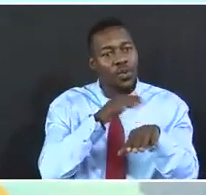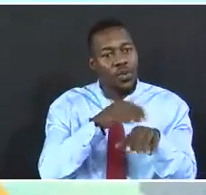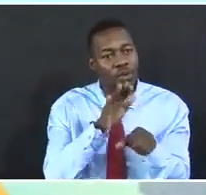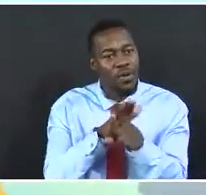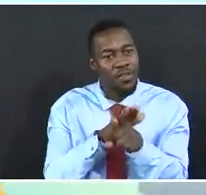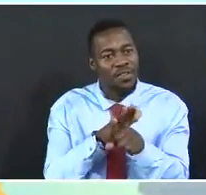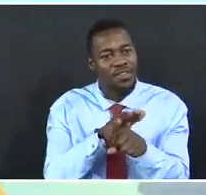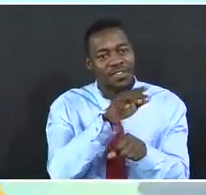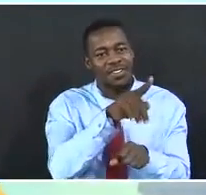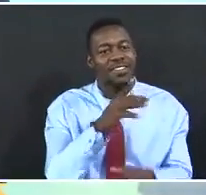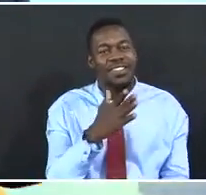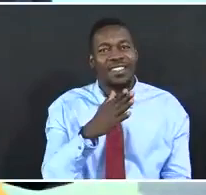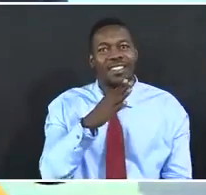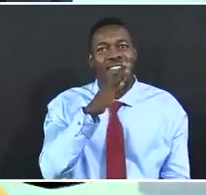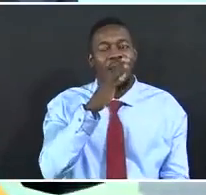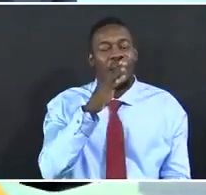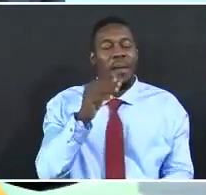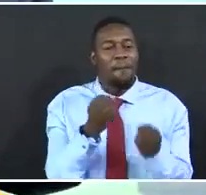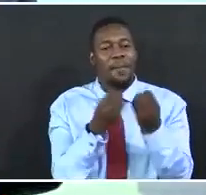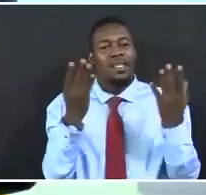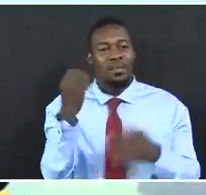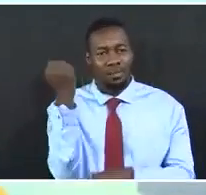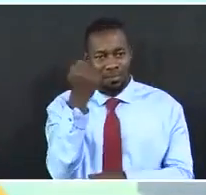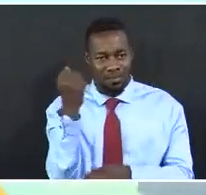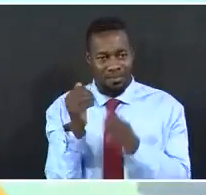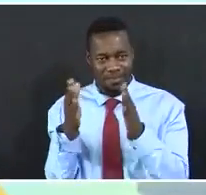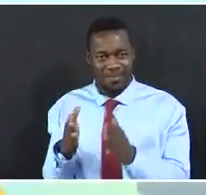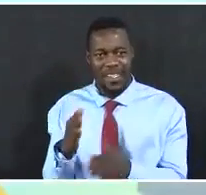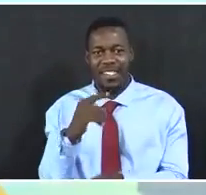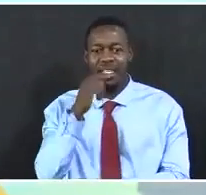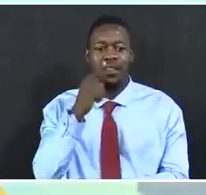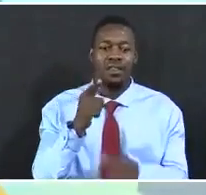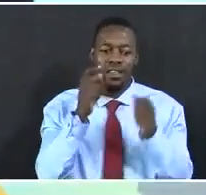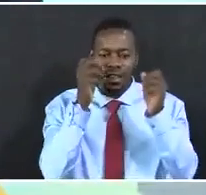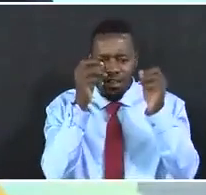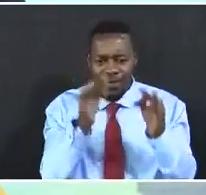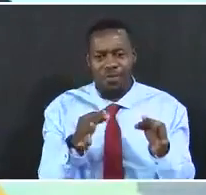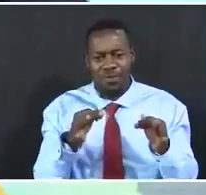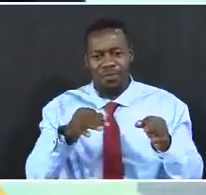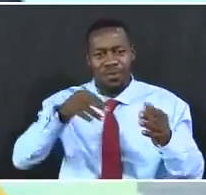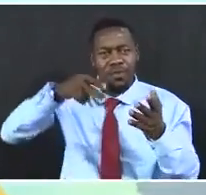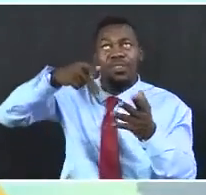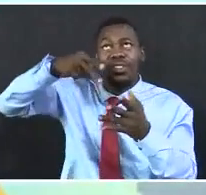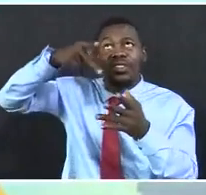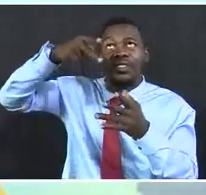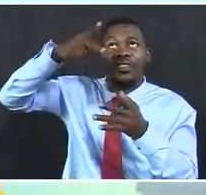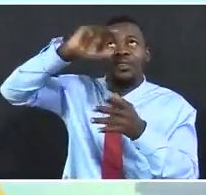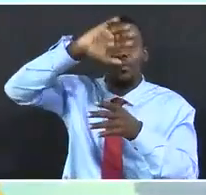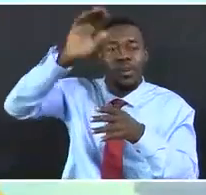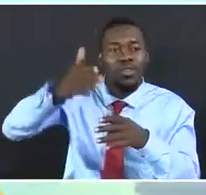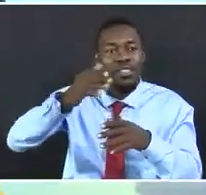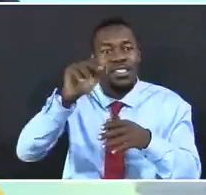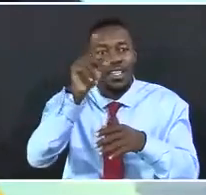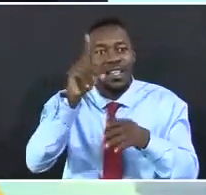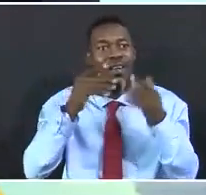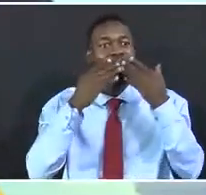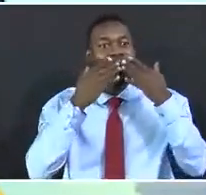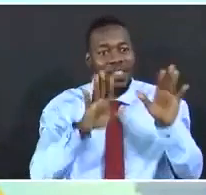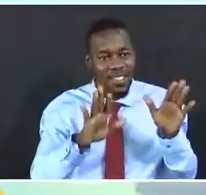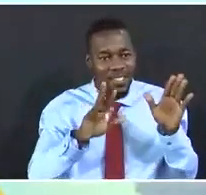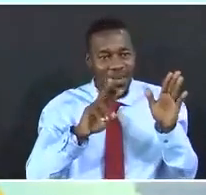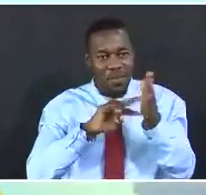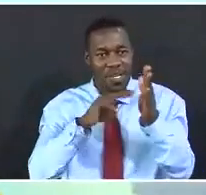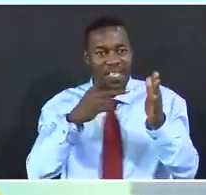the political contest. I think you can remember that, okay? That the mountain is the one which was going to determine who will